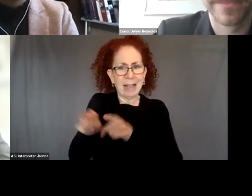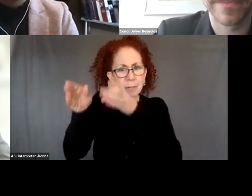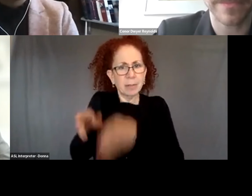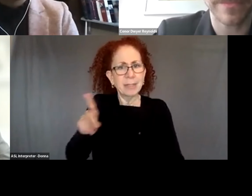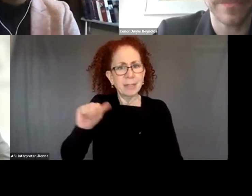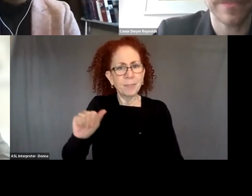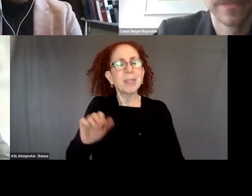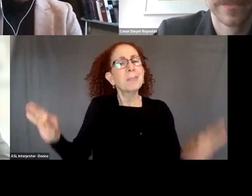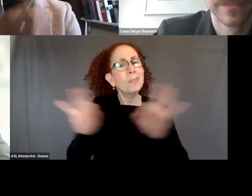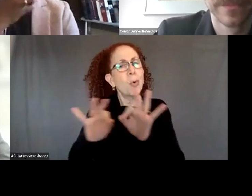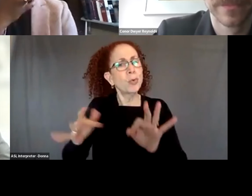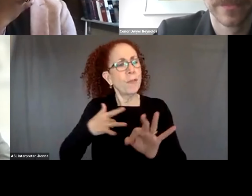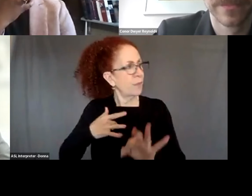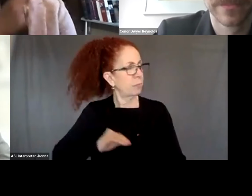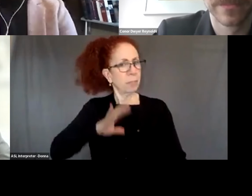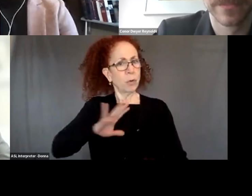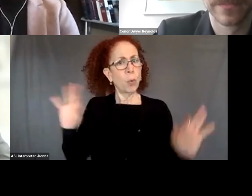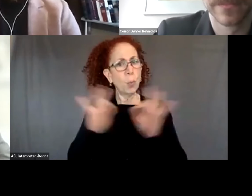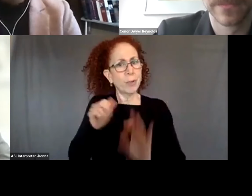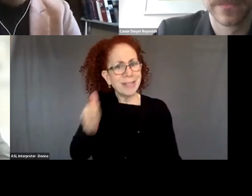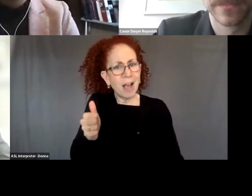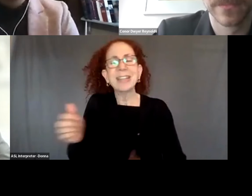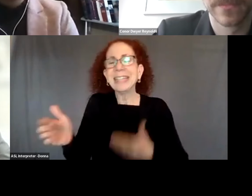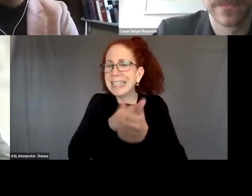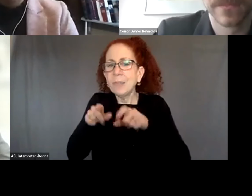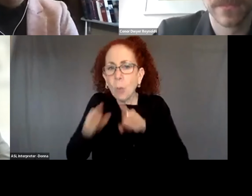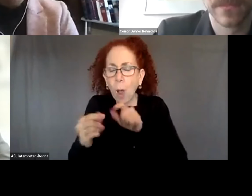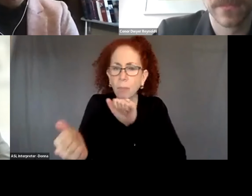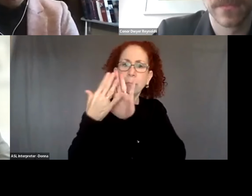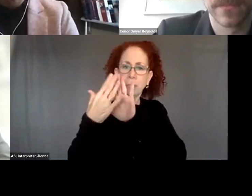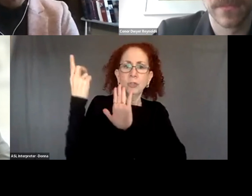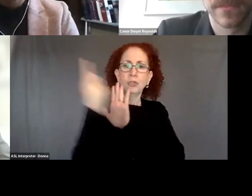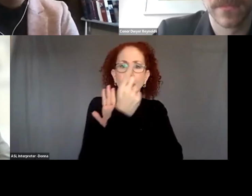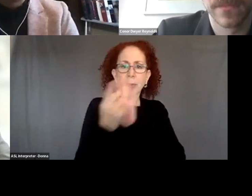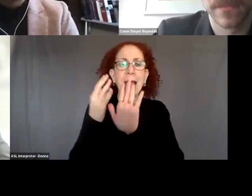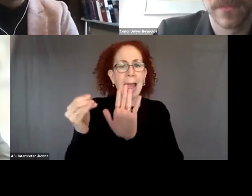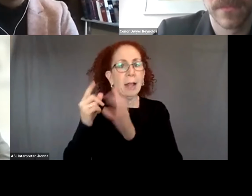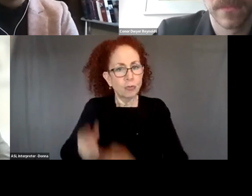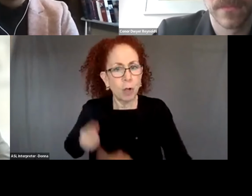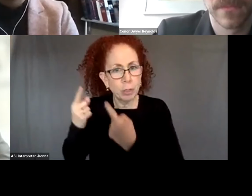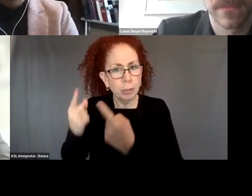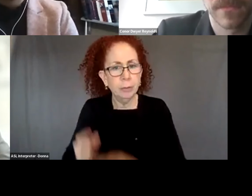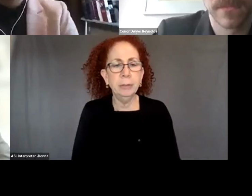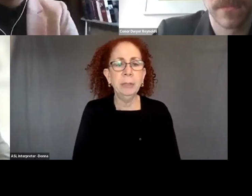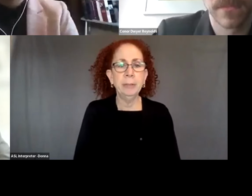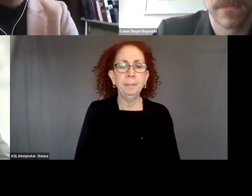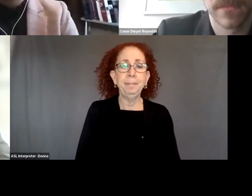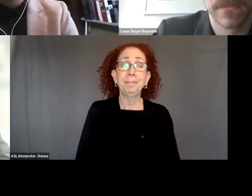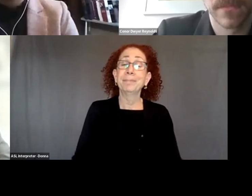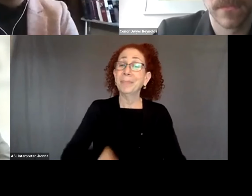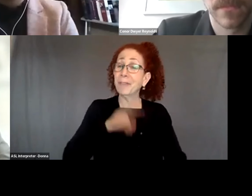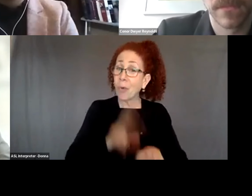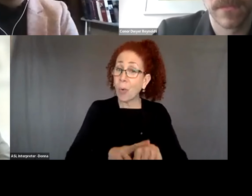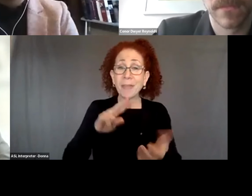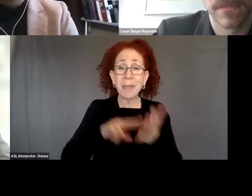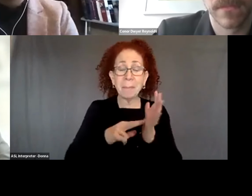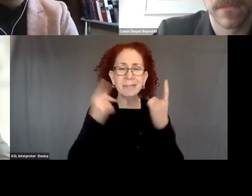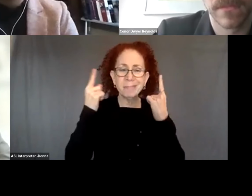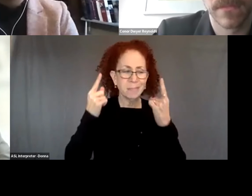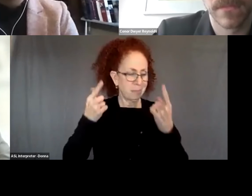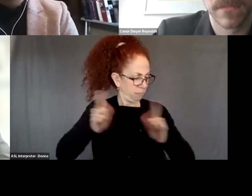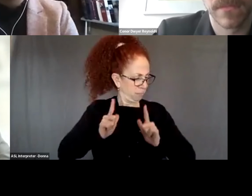own self-worth, even in the face of discrimination and struggle. But of course, this raised the question, what about